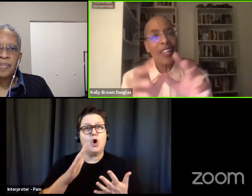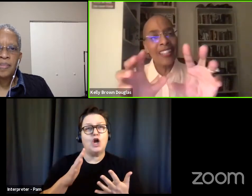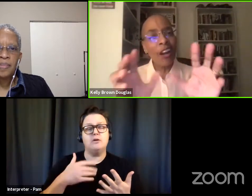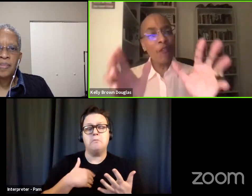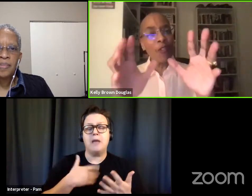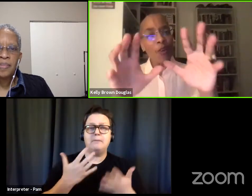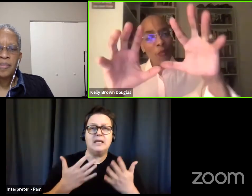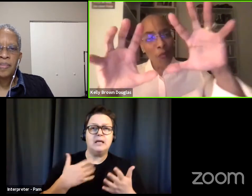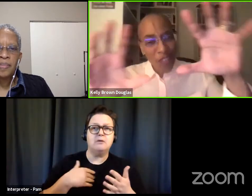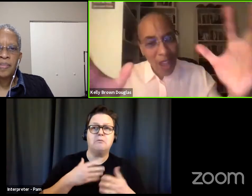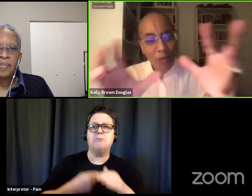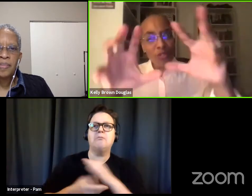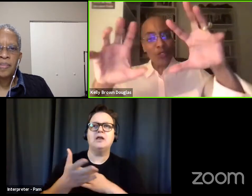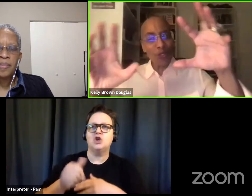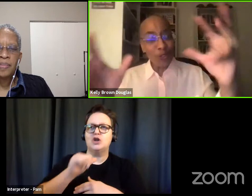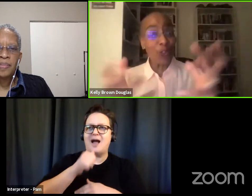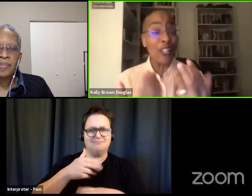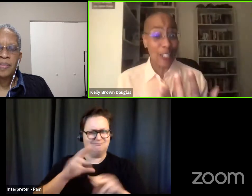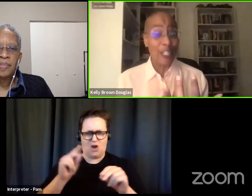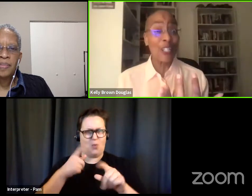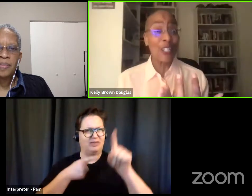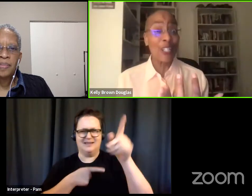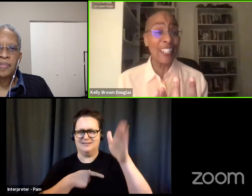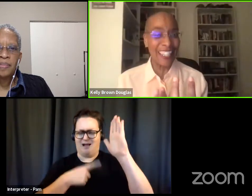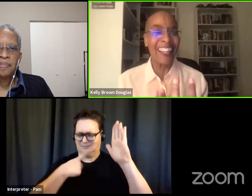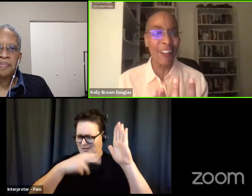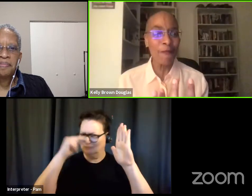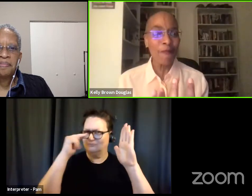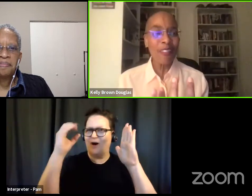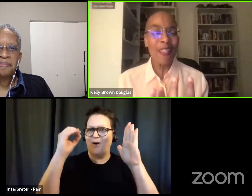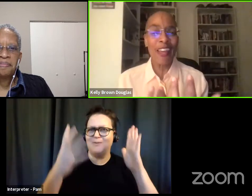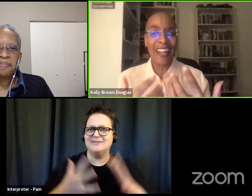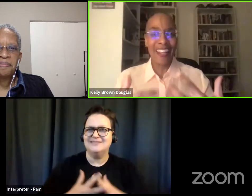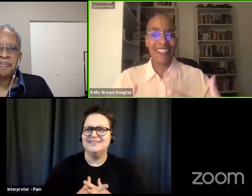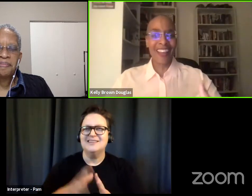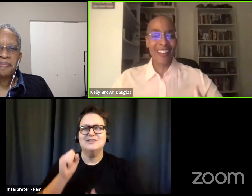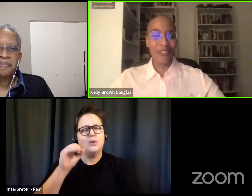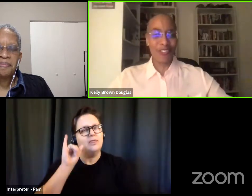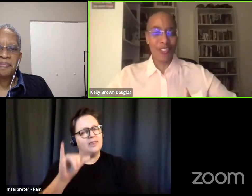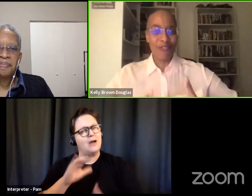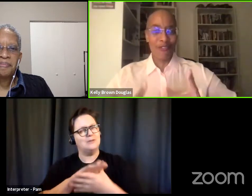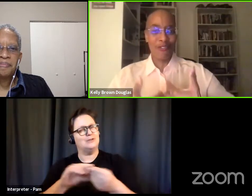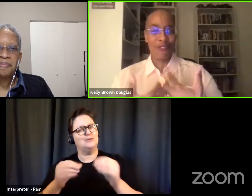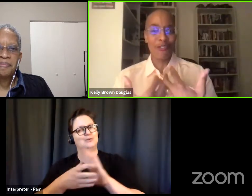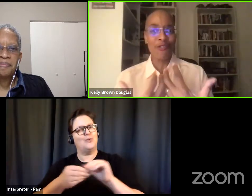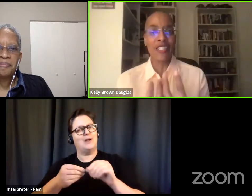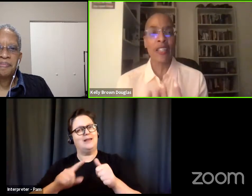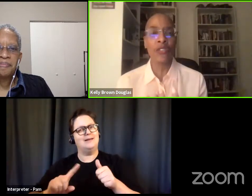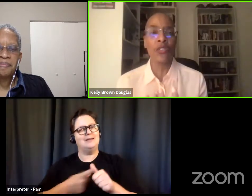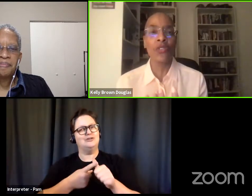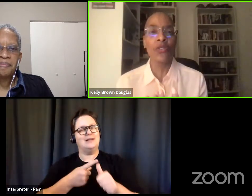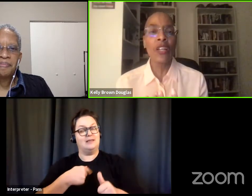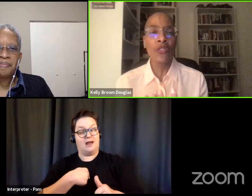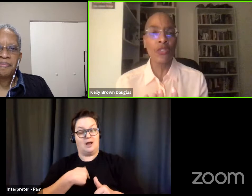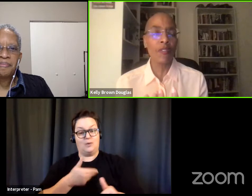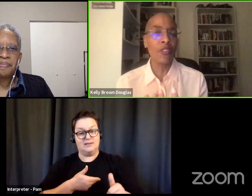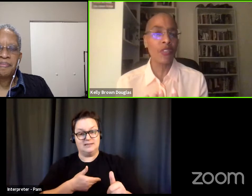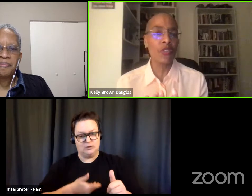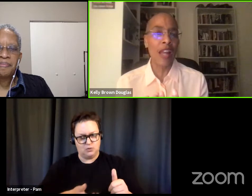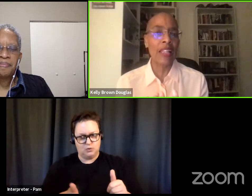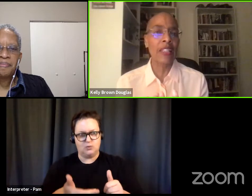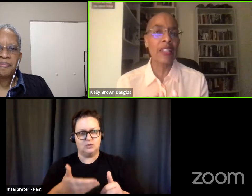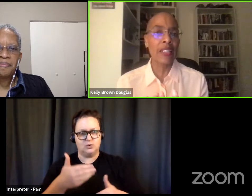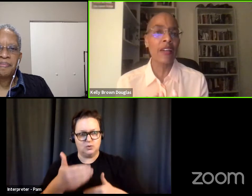So that was the story initially, that as I was introduced to sort